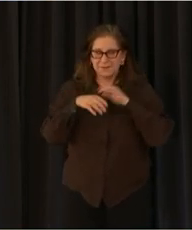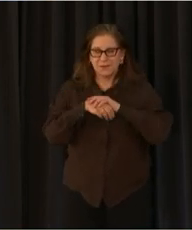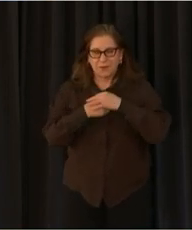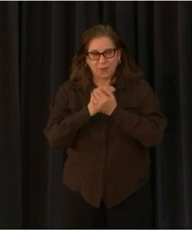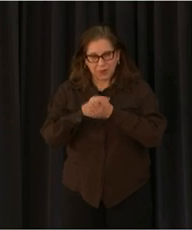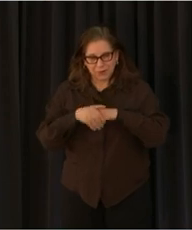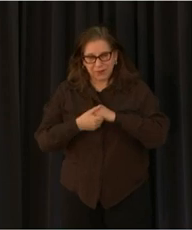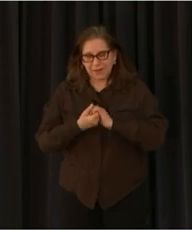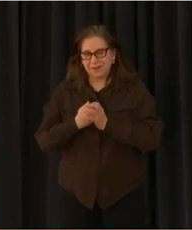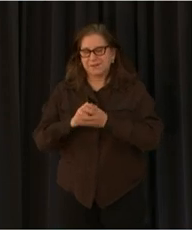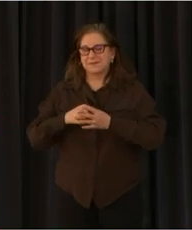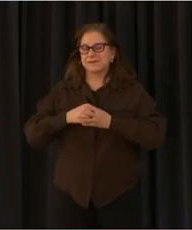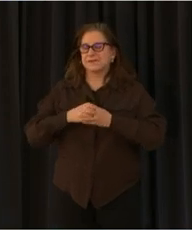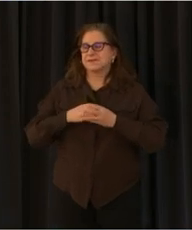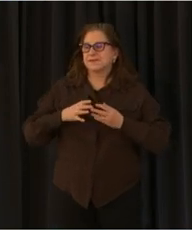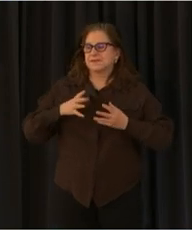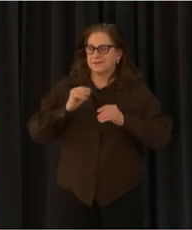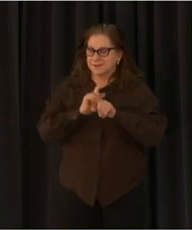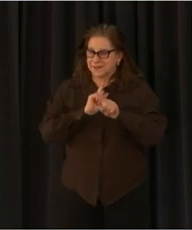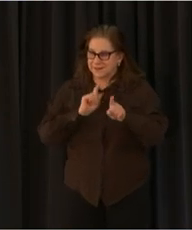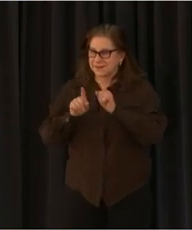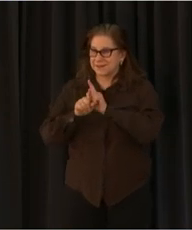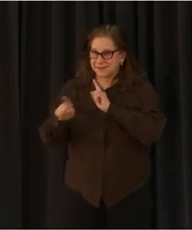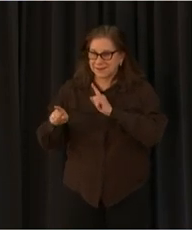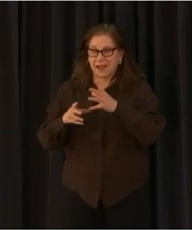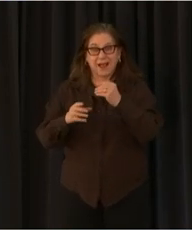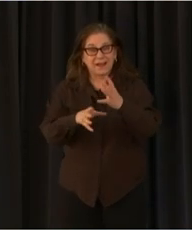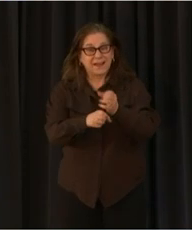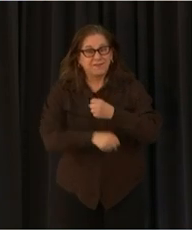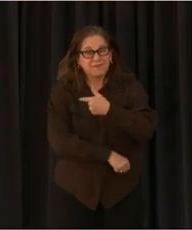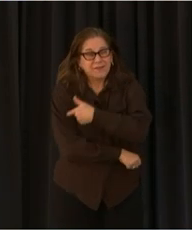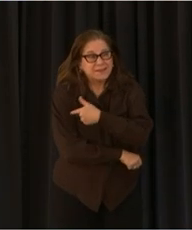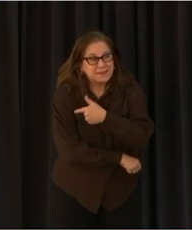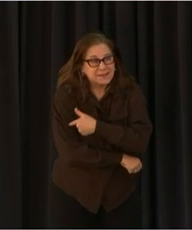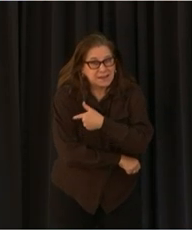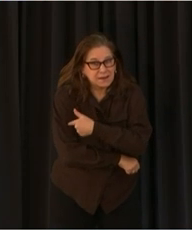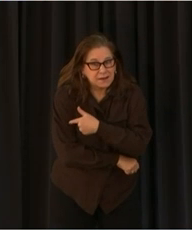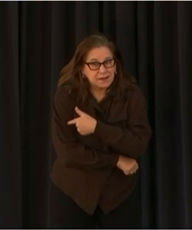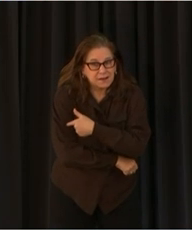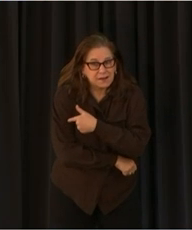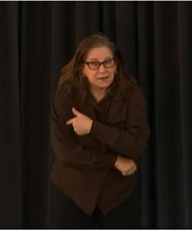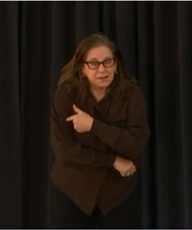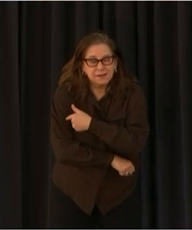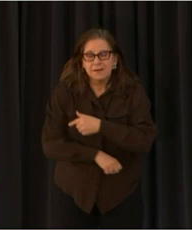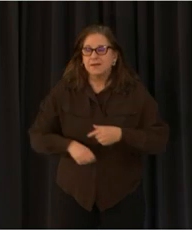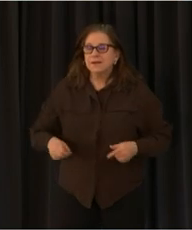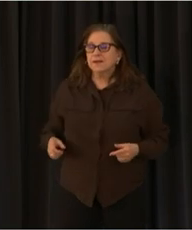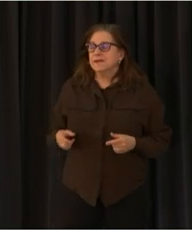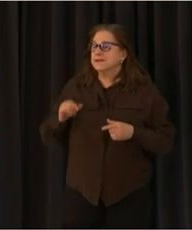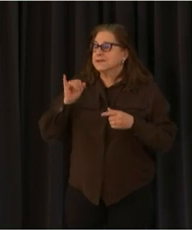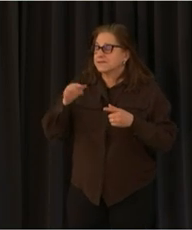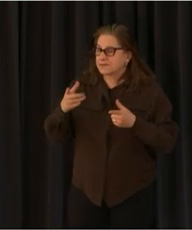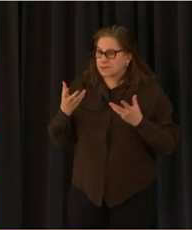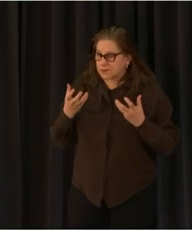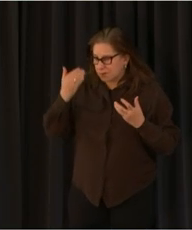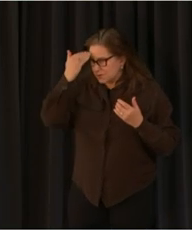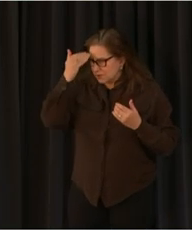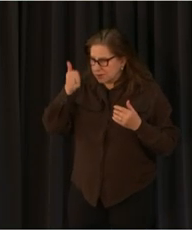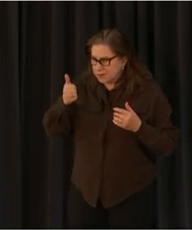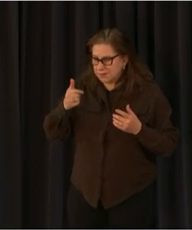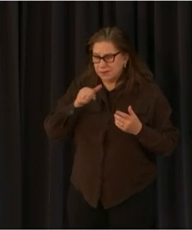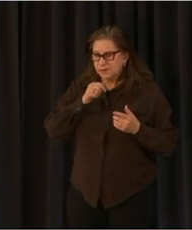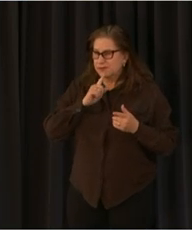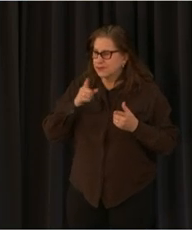get vaccinated when it's your time. Testing is also